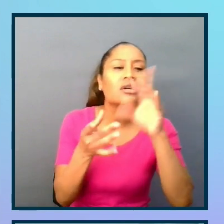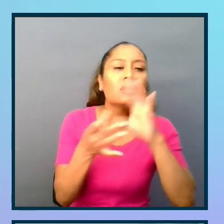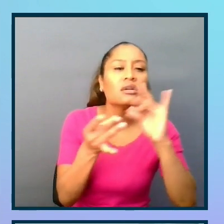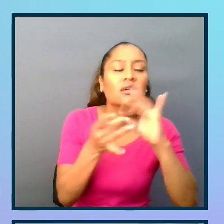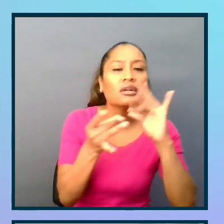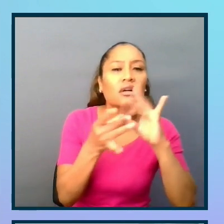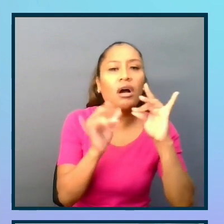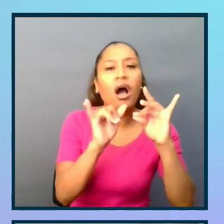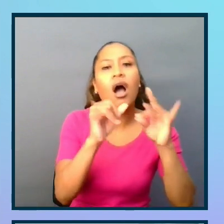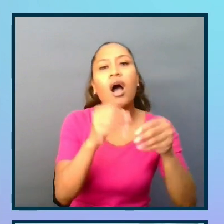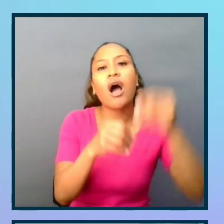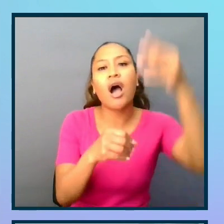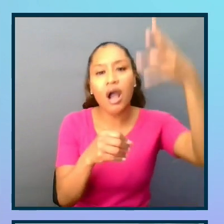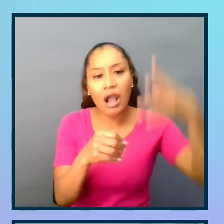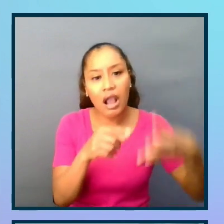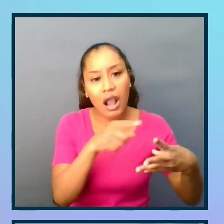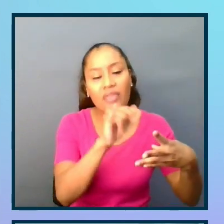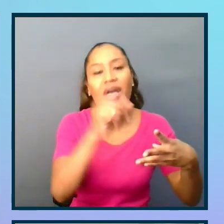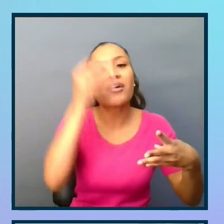relevant to